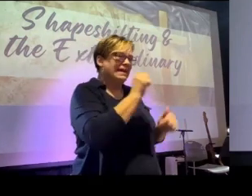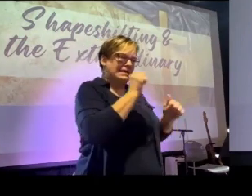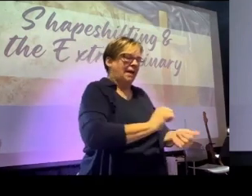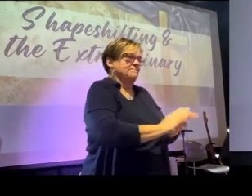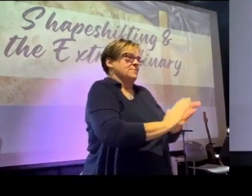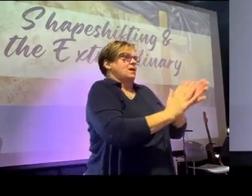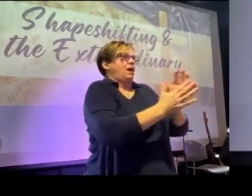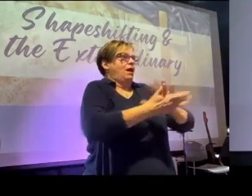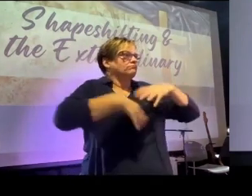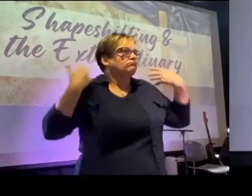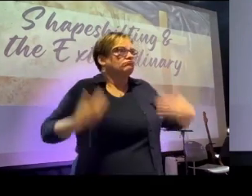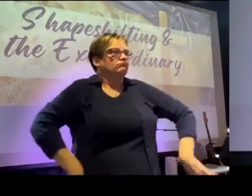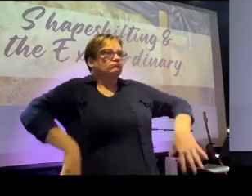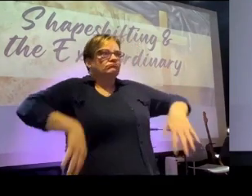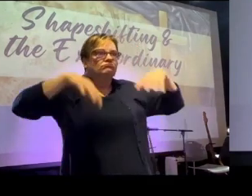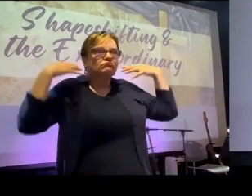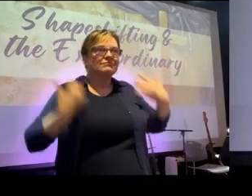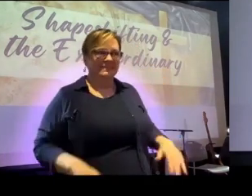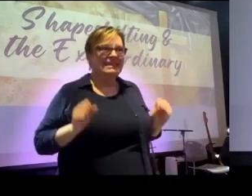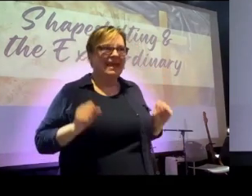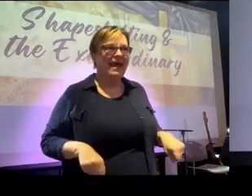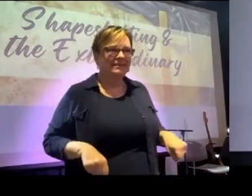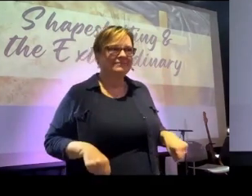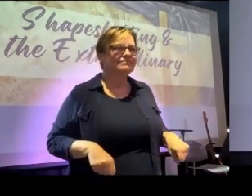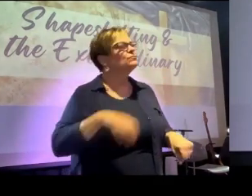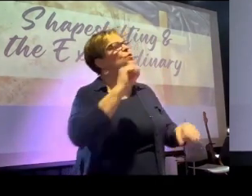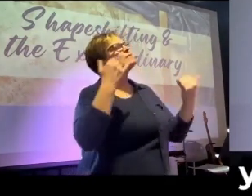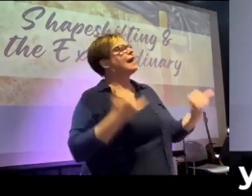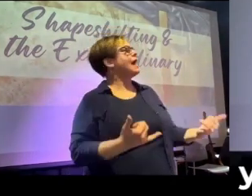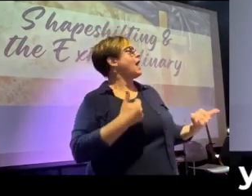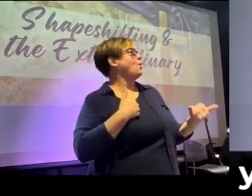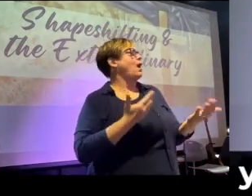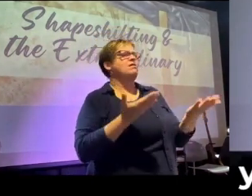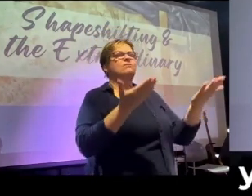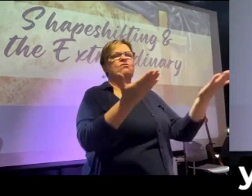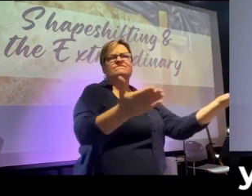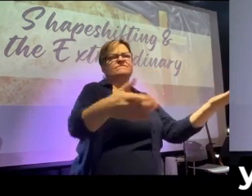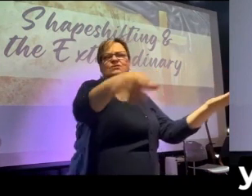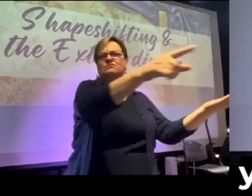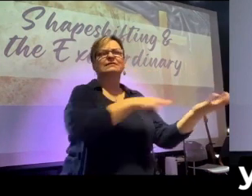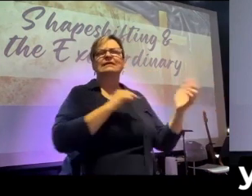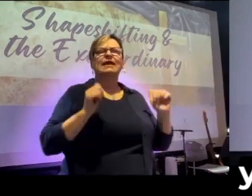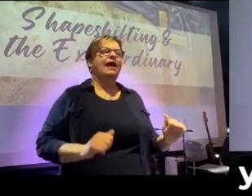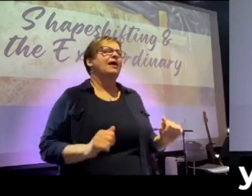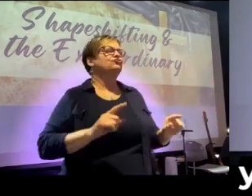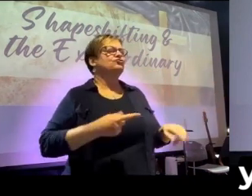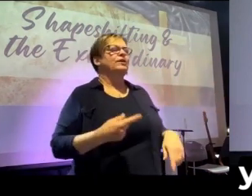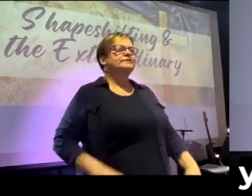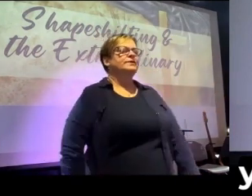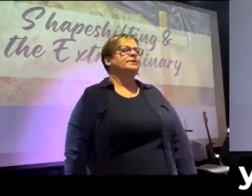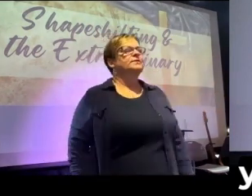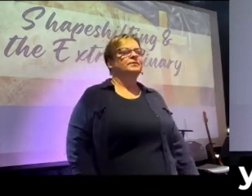So I'm going to invite you now to close your eyes or simply soften your gaze.